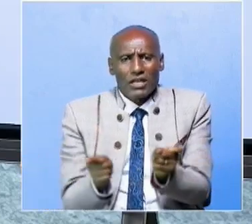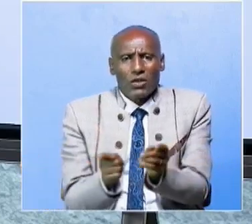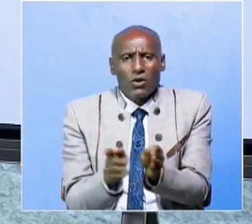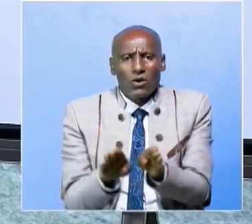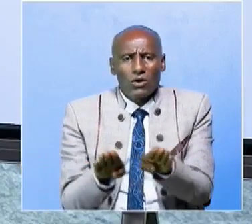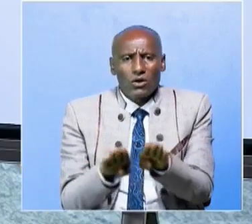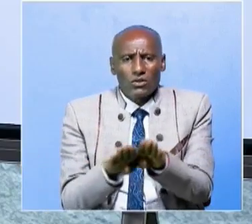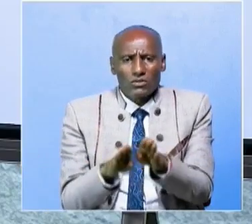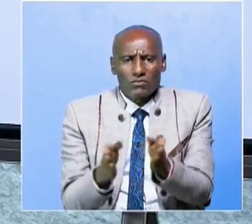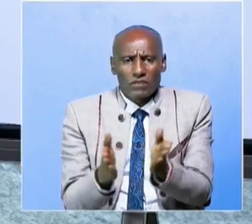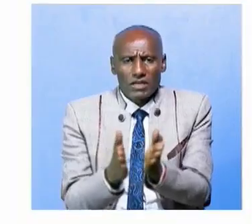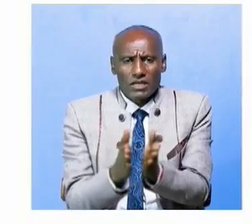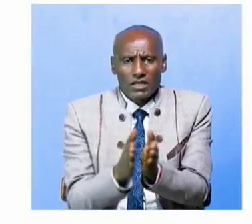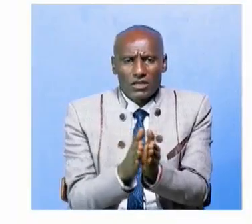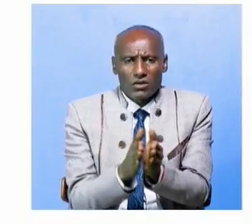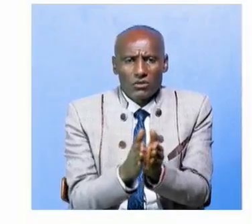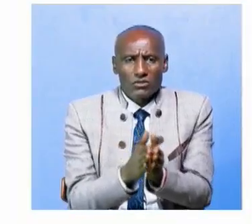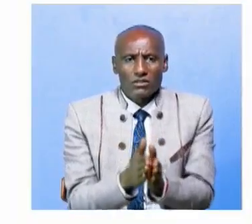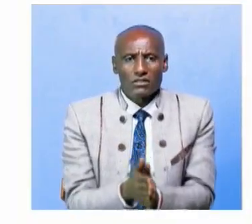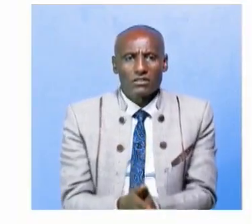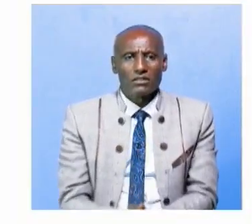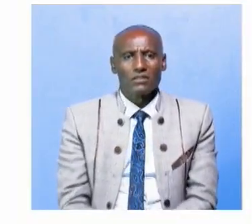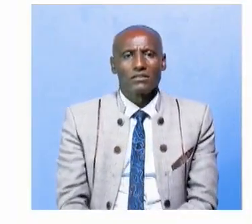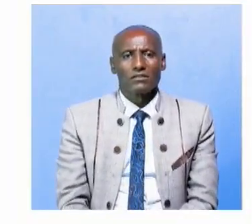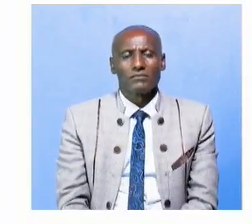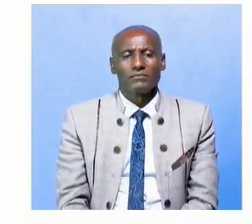opinions? Informal.